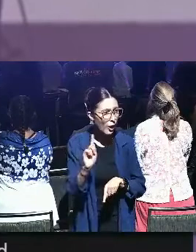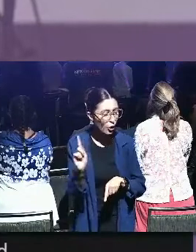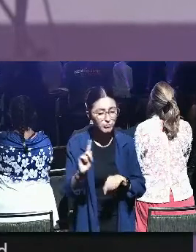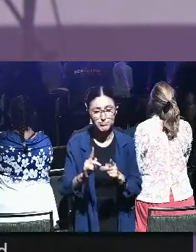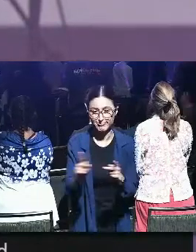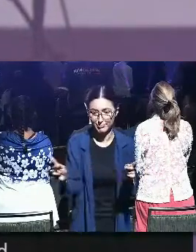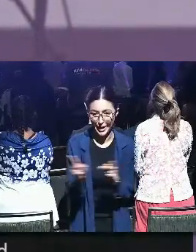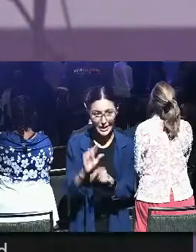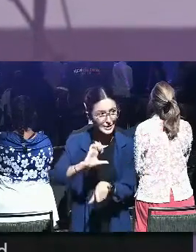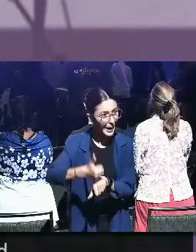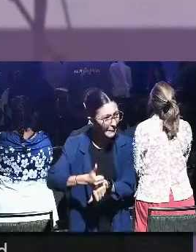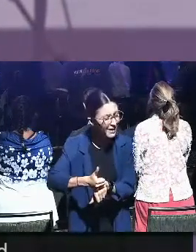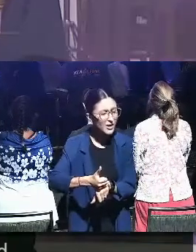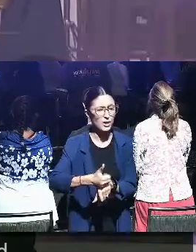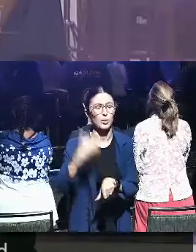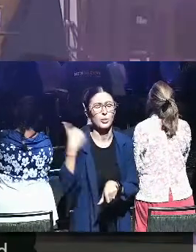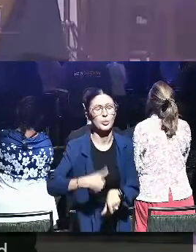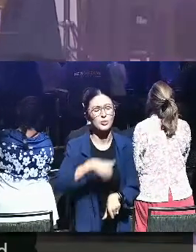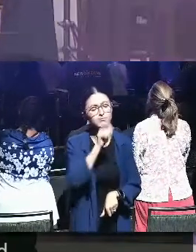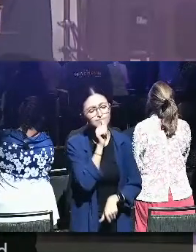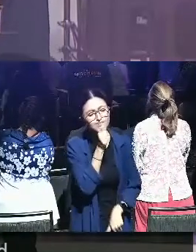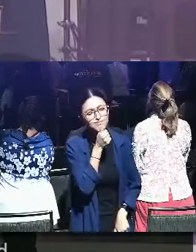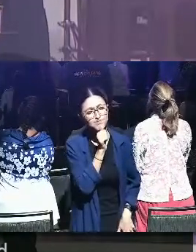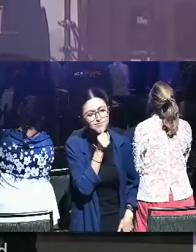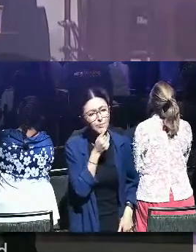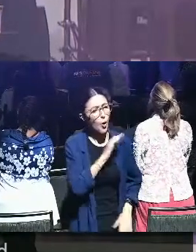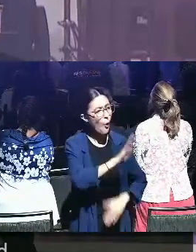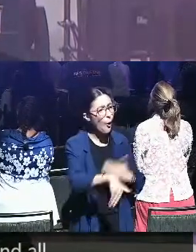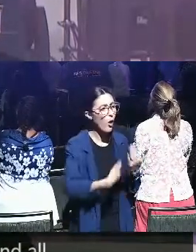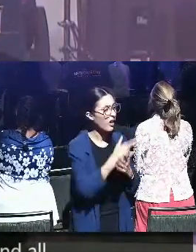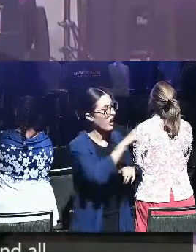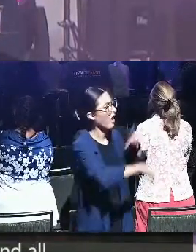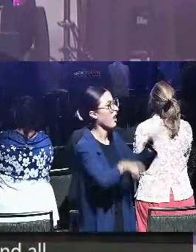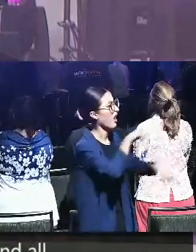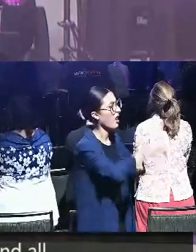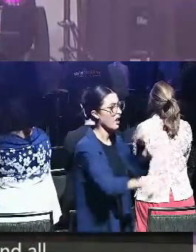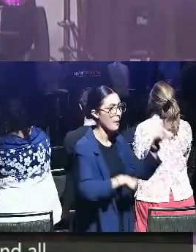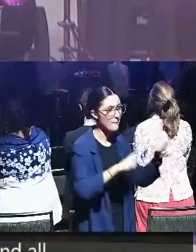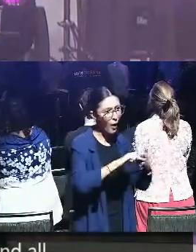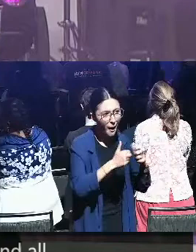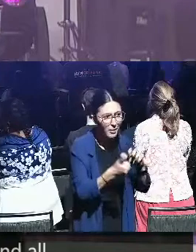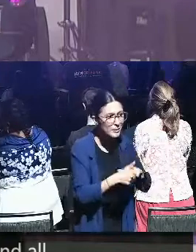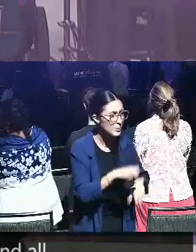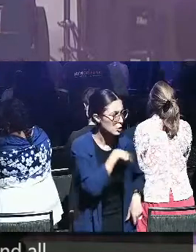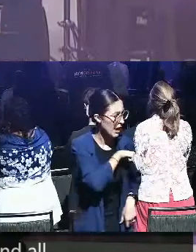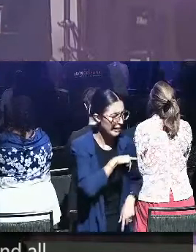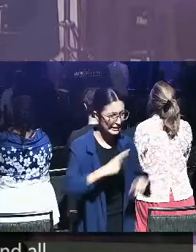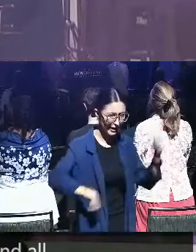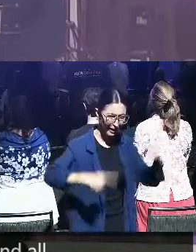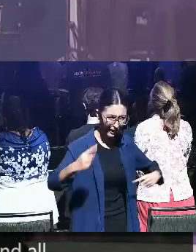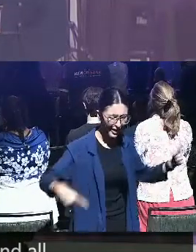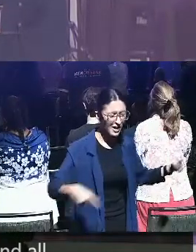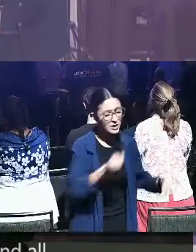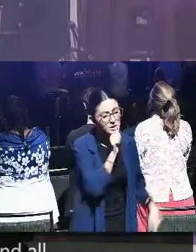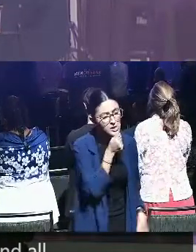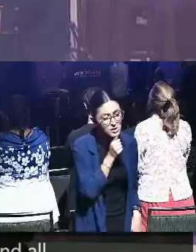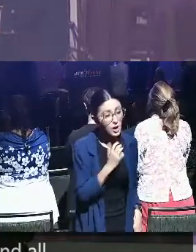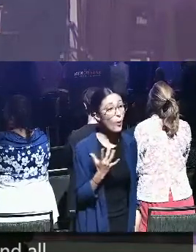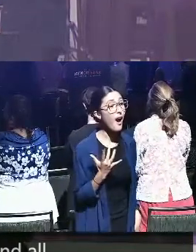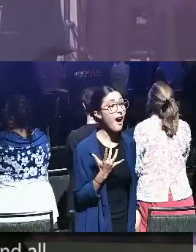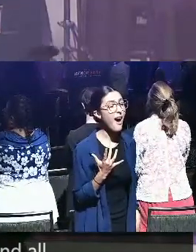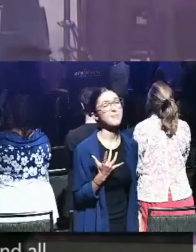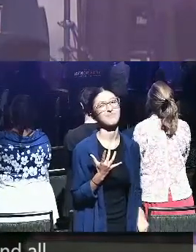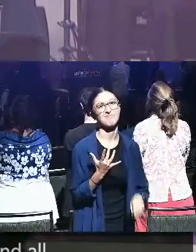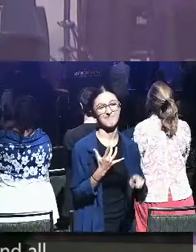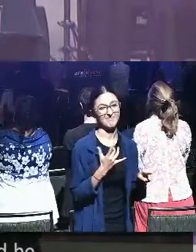the problems and all the personalities, and he did all this because he loves God and he loves all